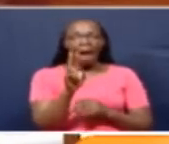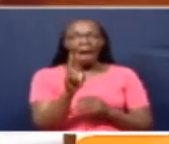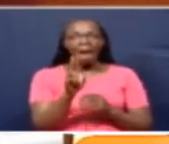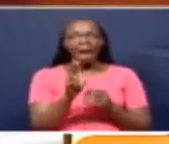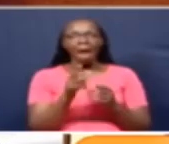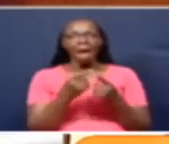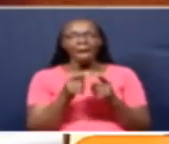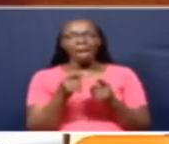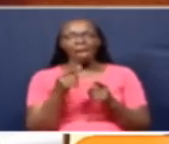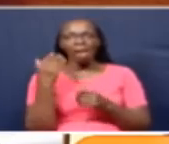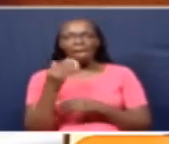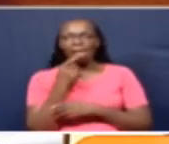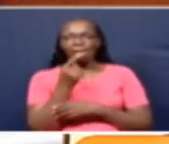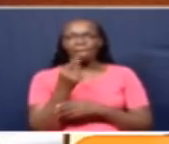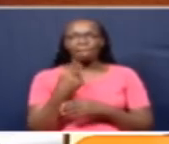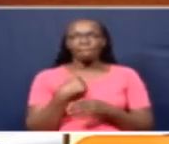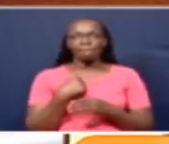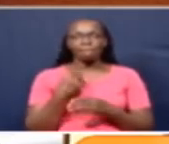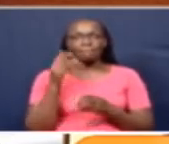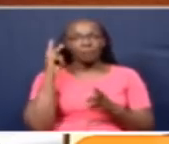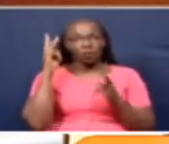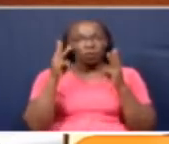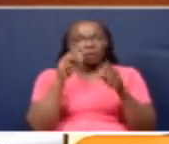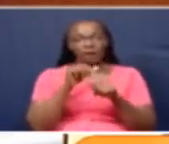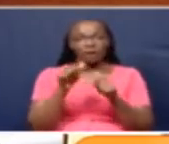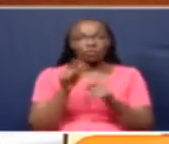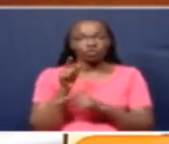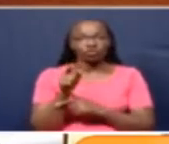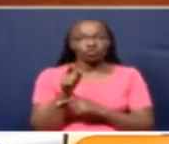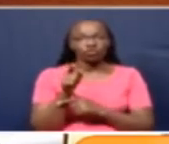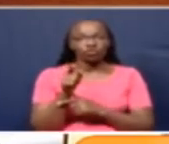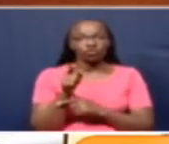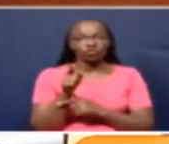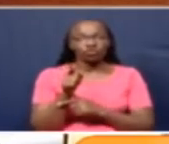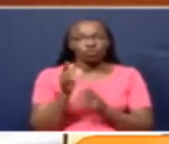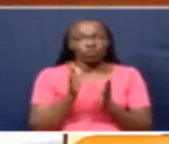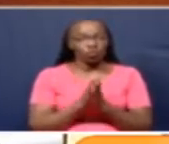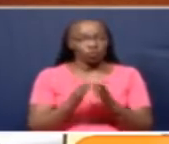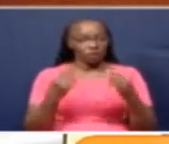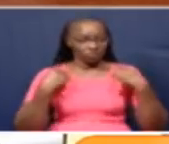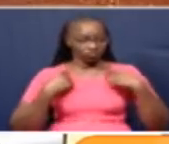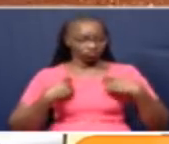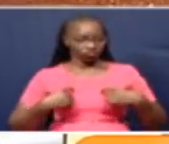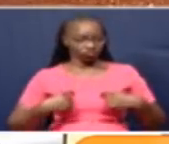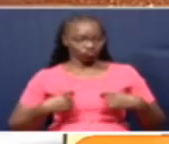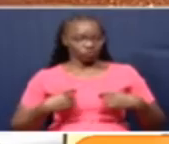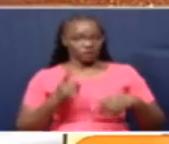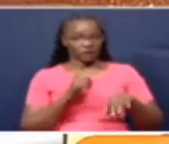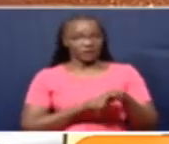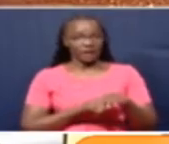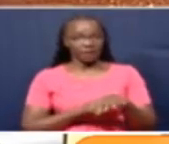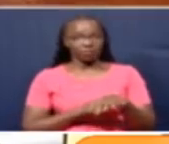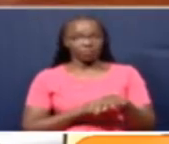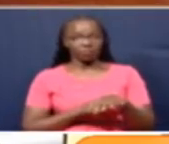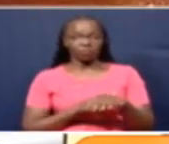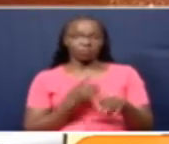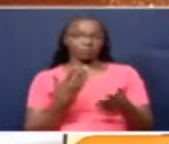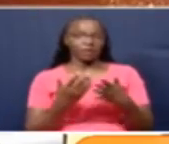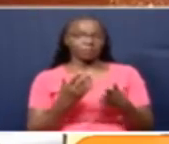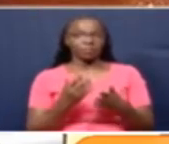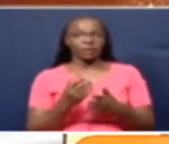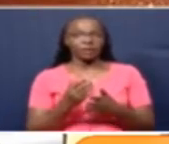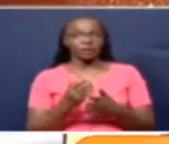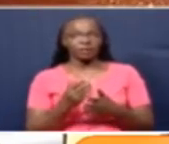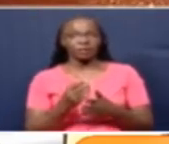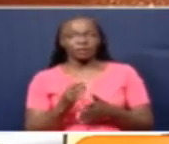man. What's happening? With that waistcoat. He used to come with waistcoat and everything. No. By the time he's had three beer, four, the waistcoat